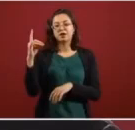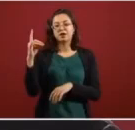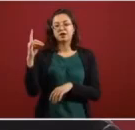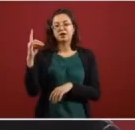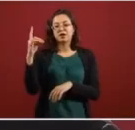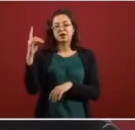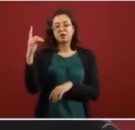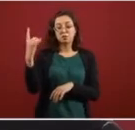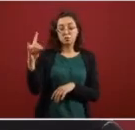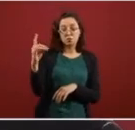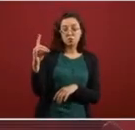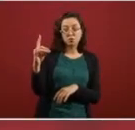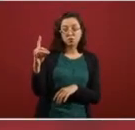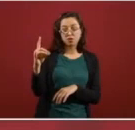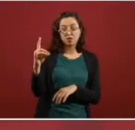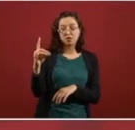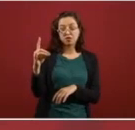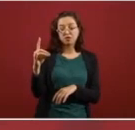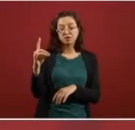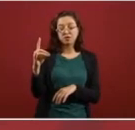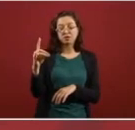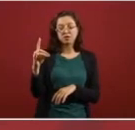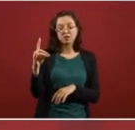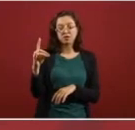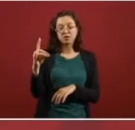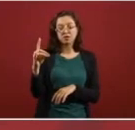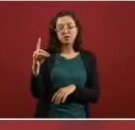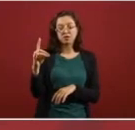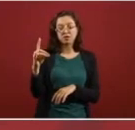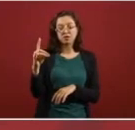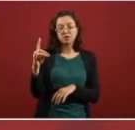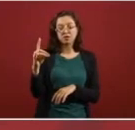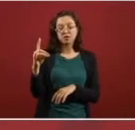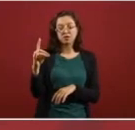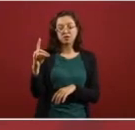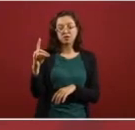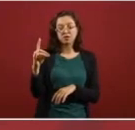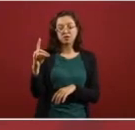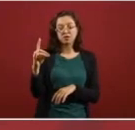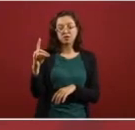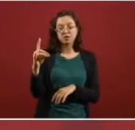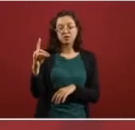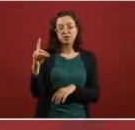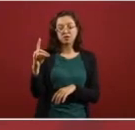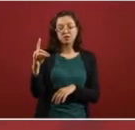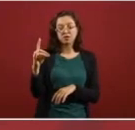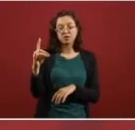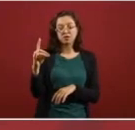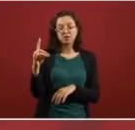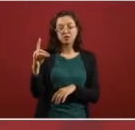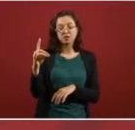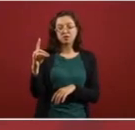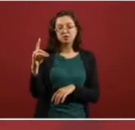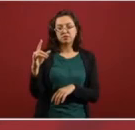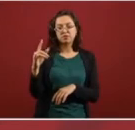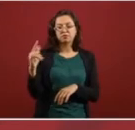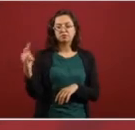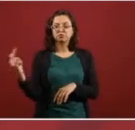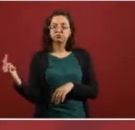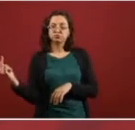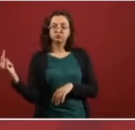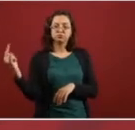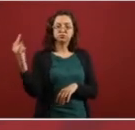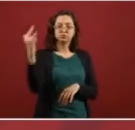you permission. De volver a cruzar el espacio aéreo de Bolivia. To cross again through the airspace in Bolivia. Es decir,